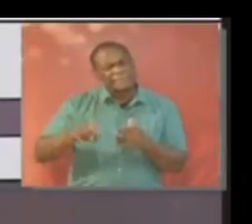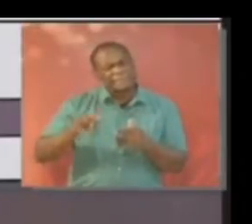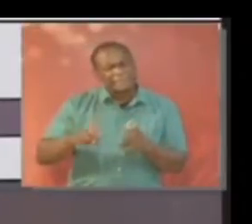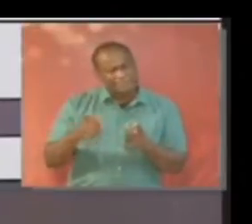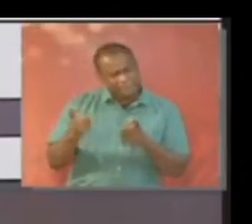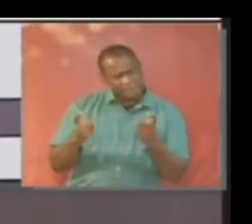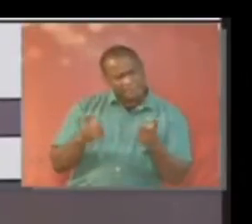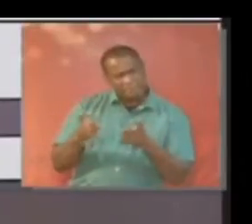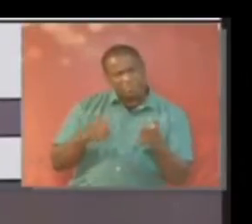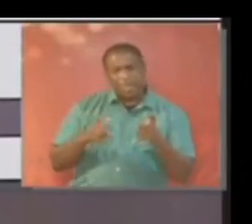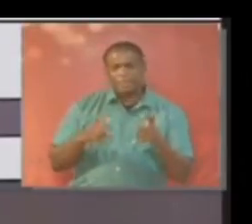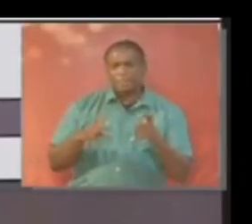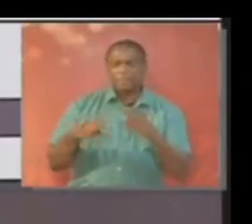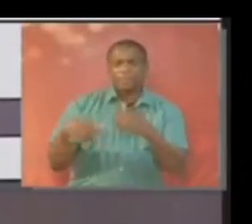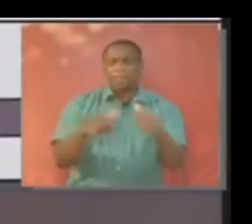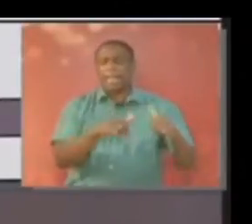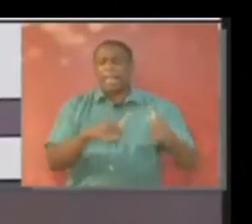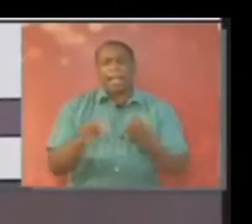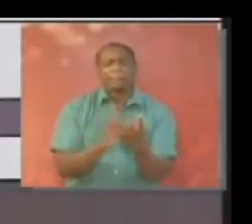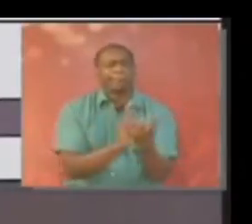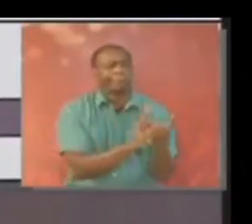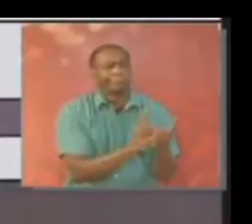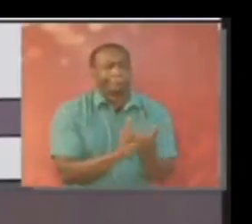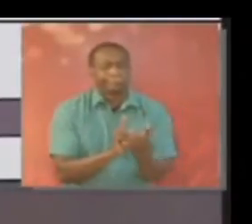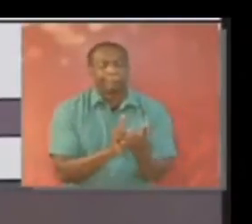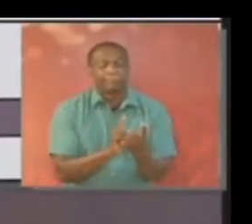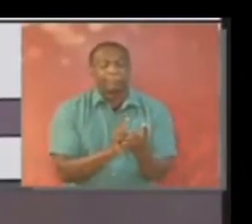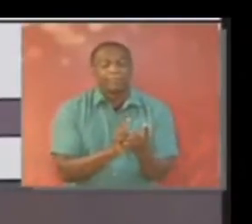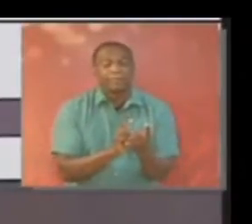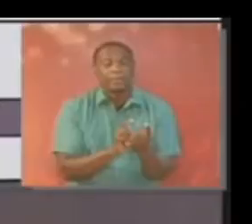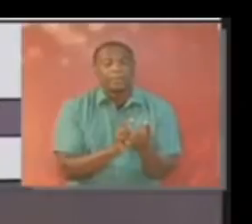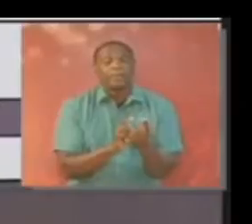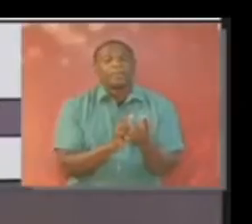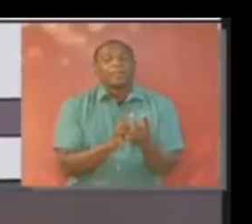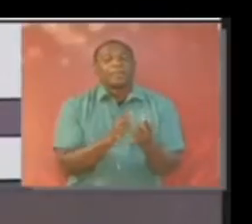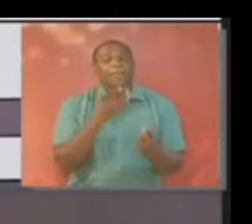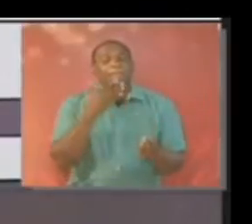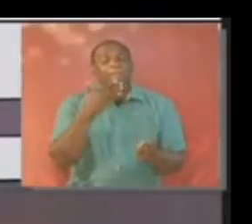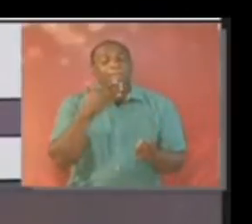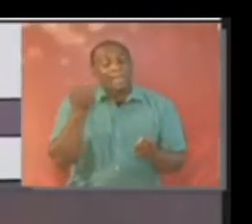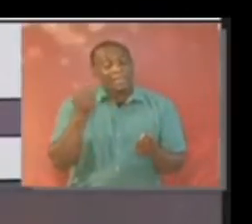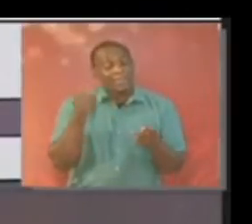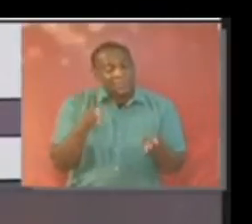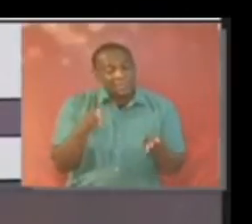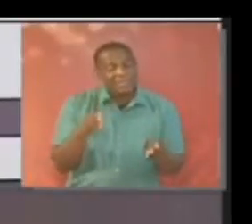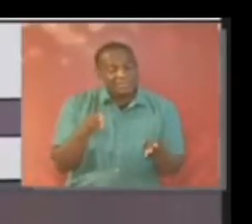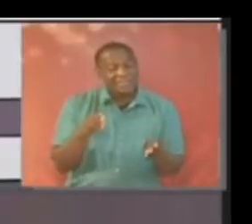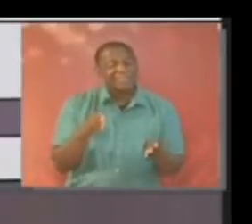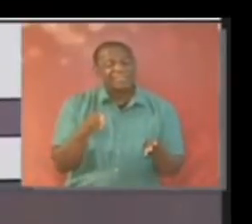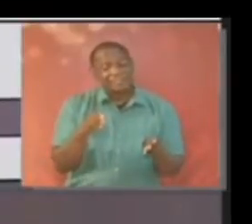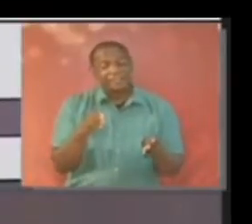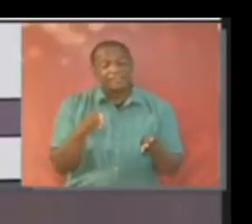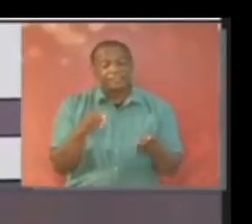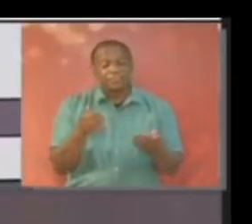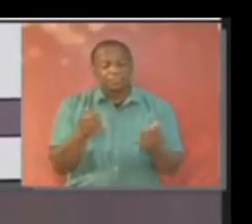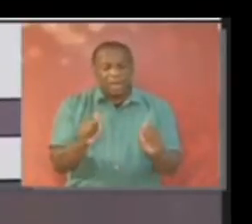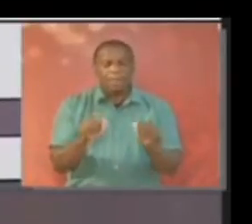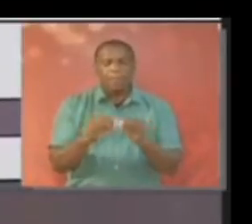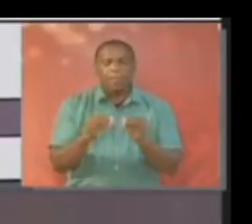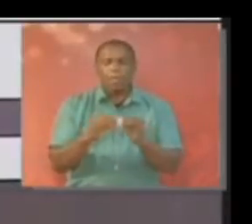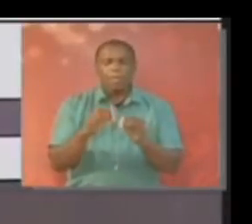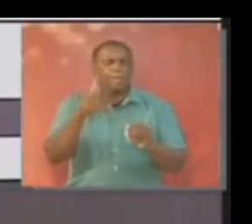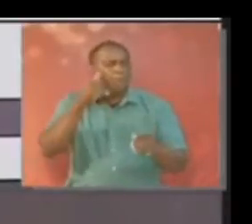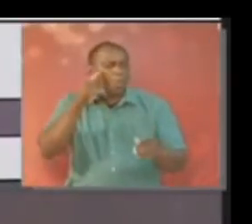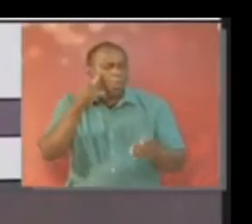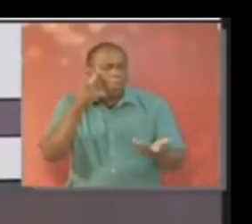So the lowest risk, of course, for a playdate would be the no in-person playdate, where kids connect via phone calls, WhatsApp